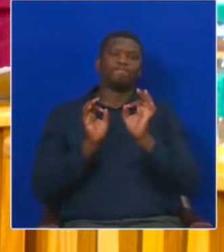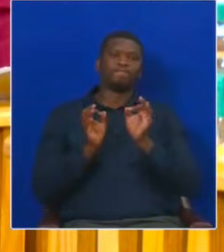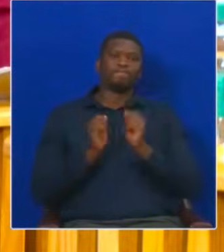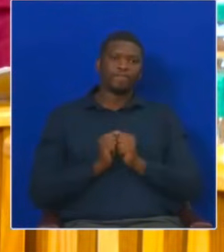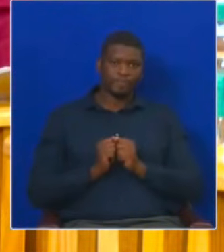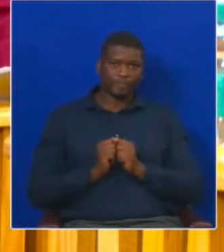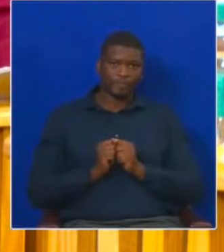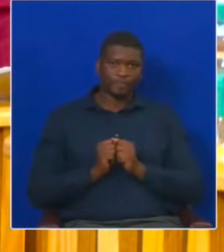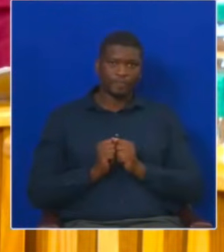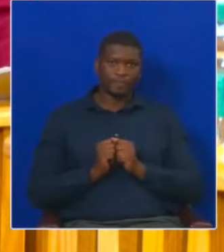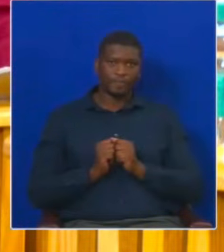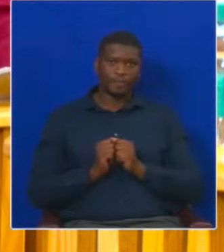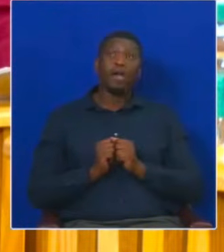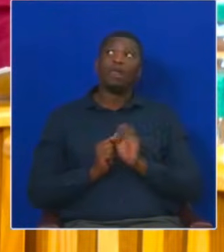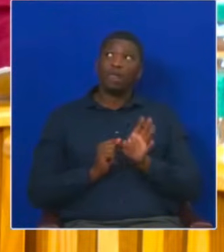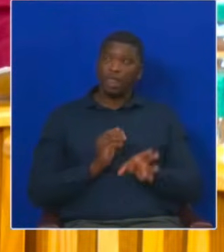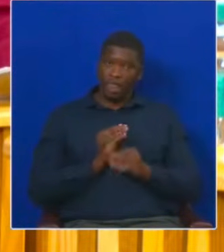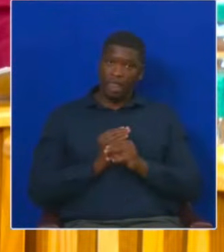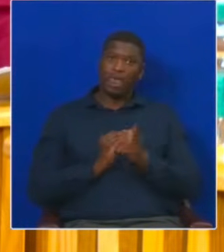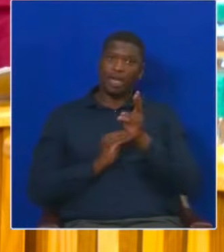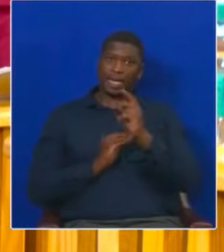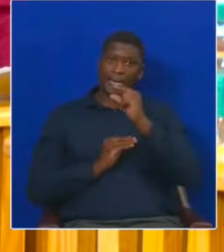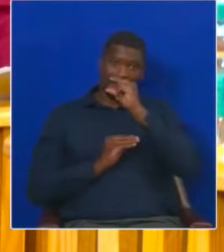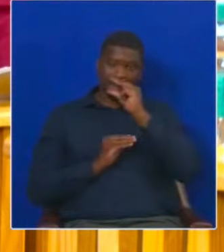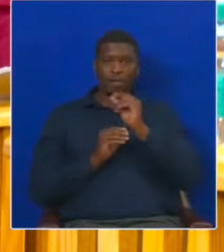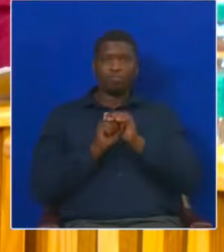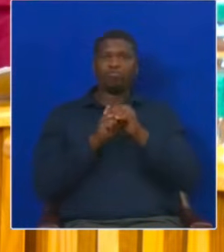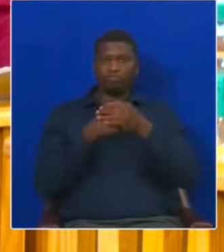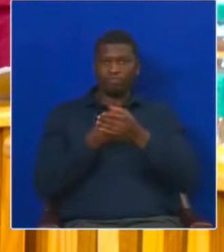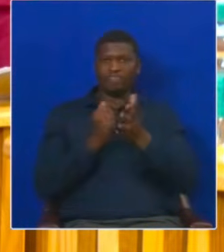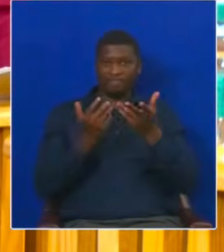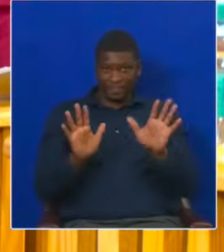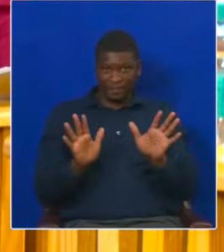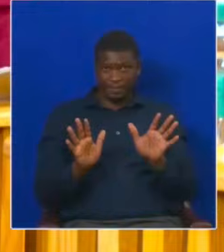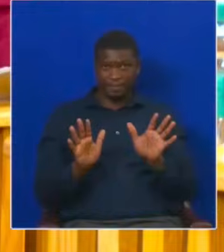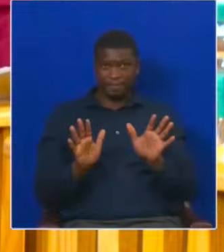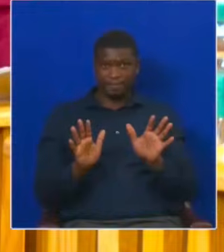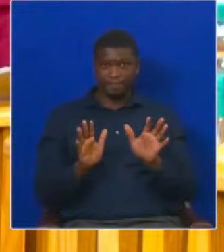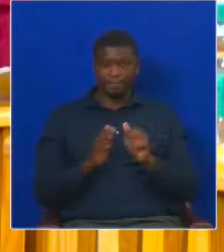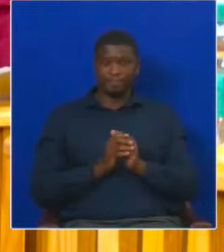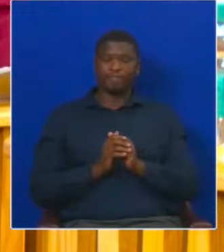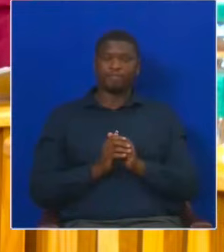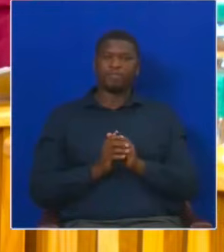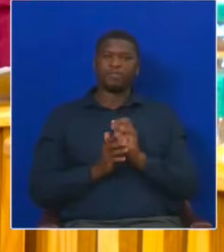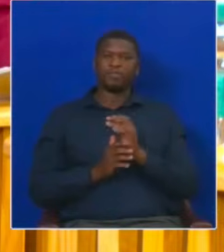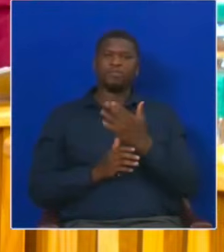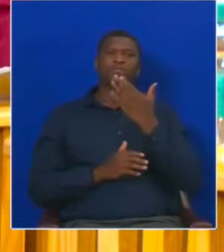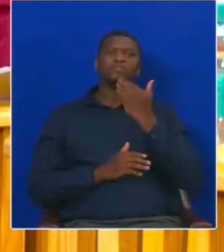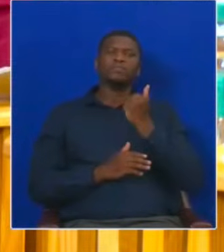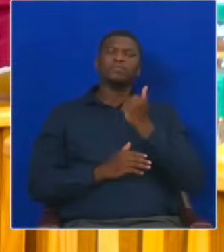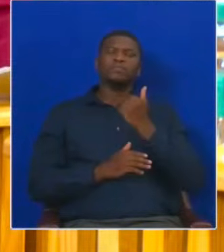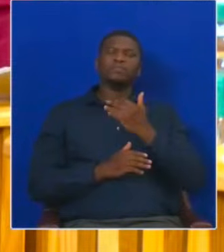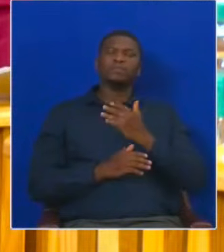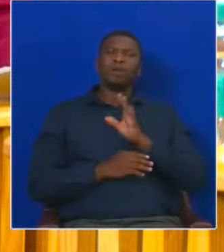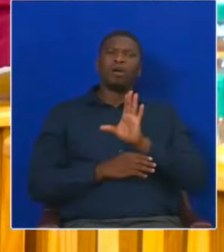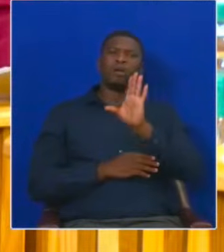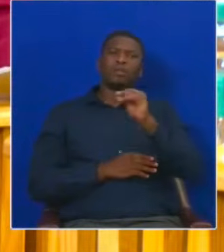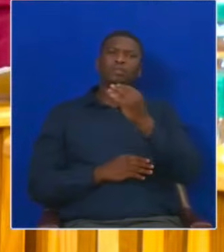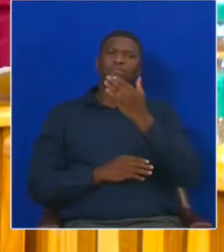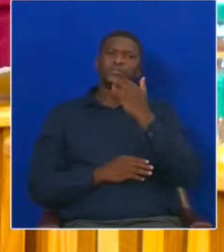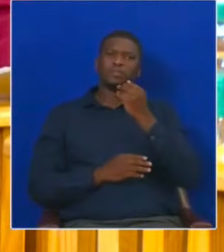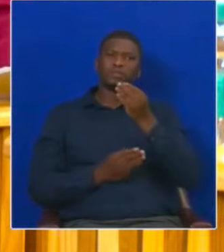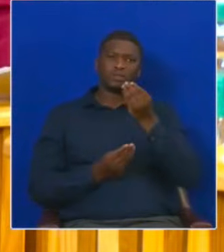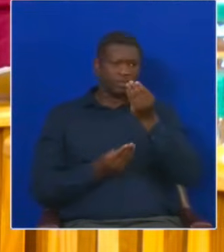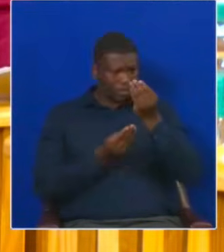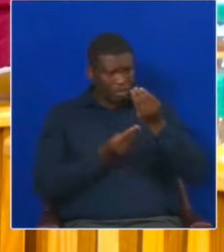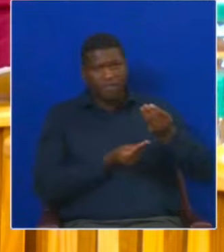again, the identity of the deponent, but I will ask you to firstly tell the Commission the